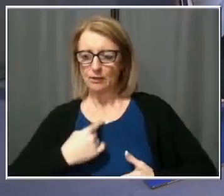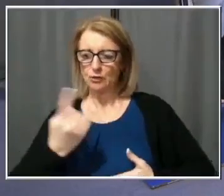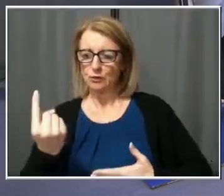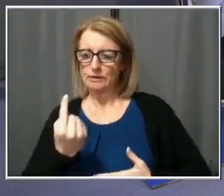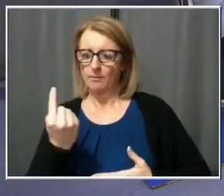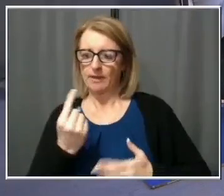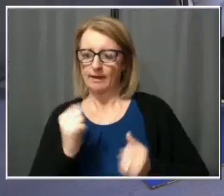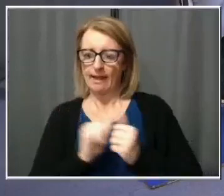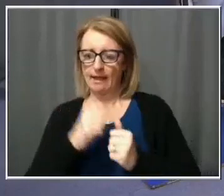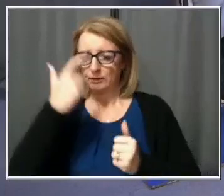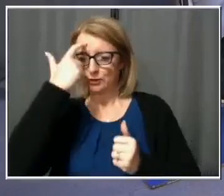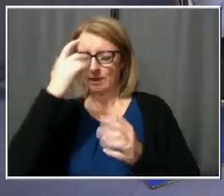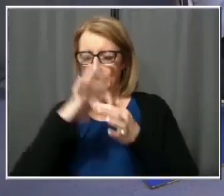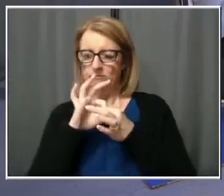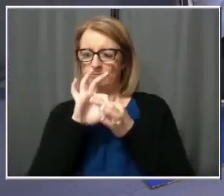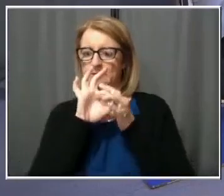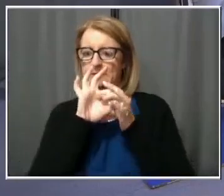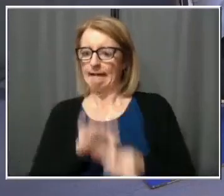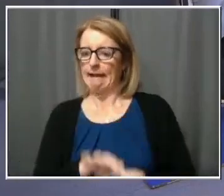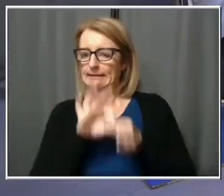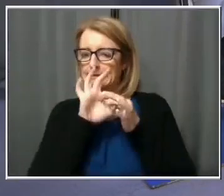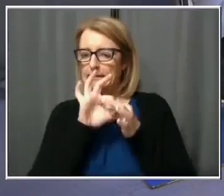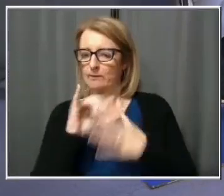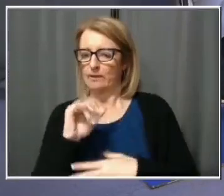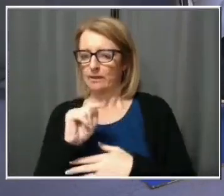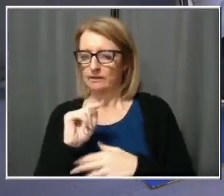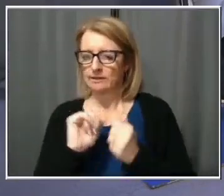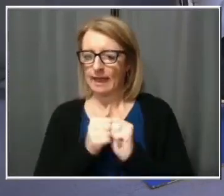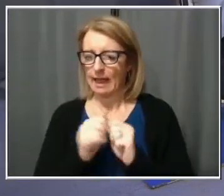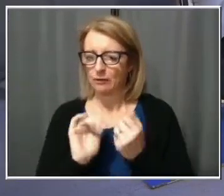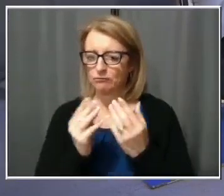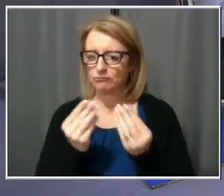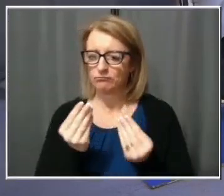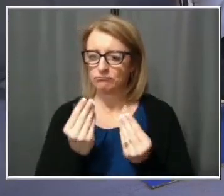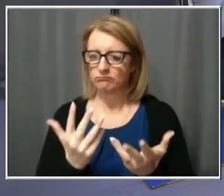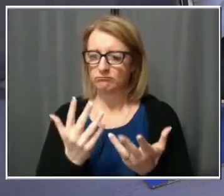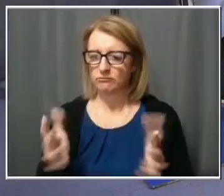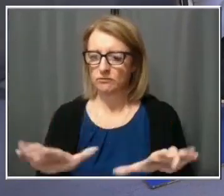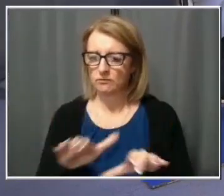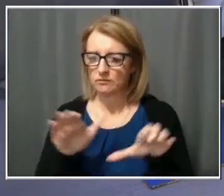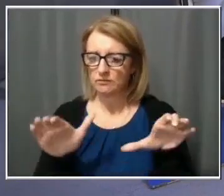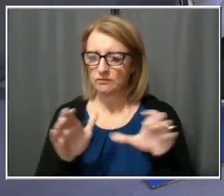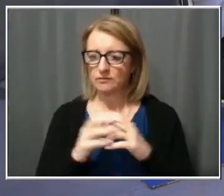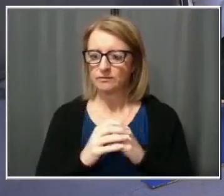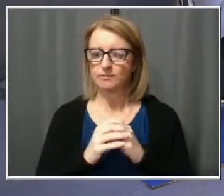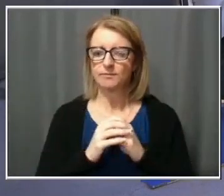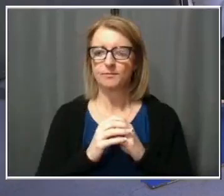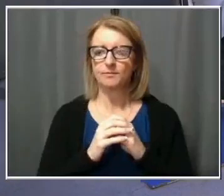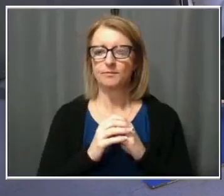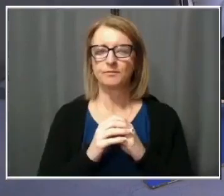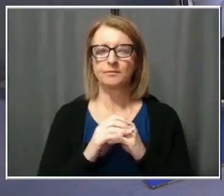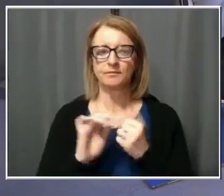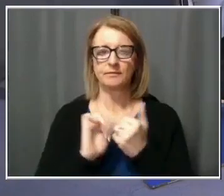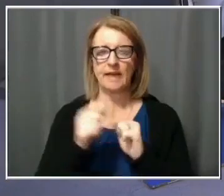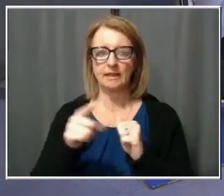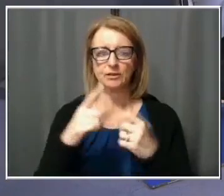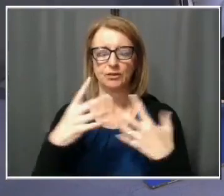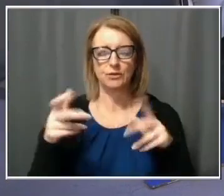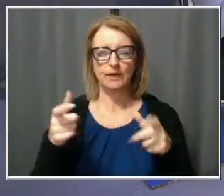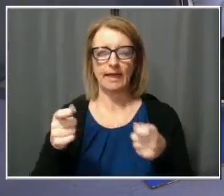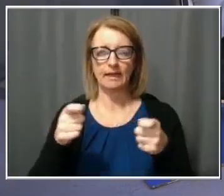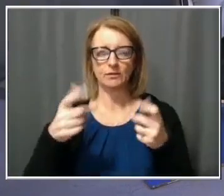your mind taking that? What's it going to do with that information? So how did you handle recovery